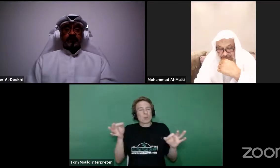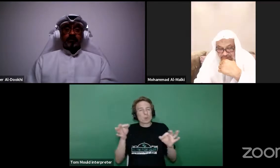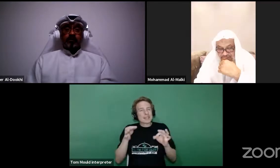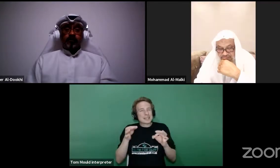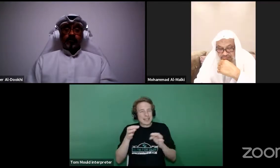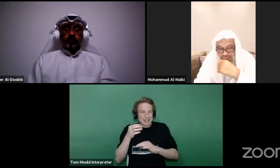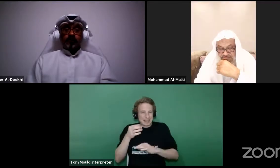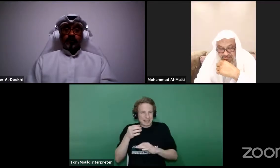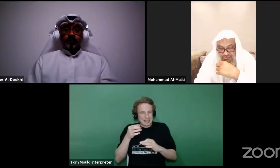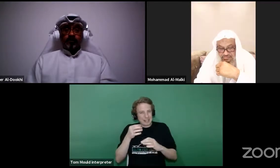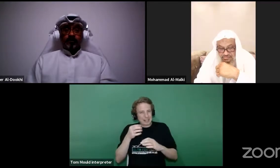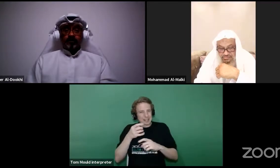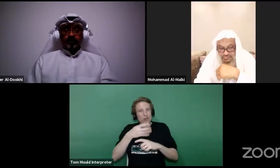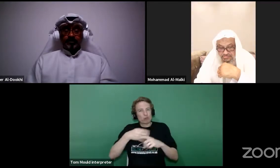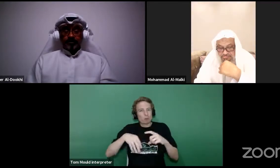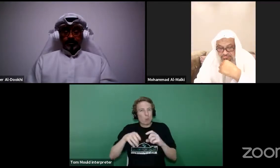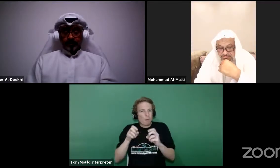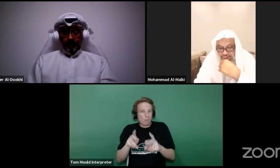the,